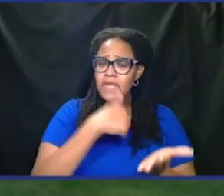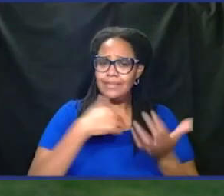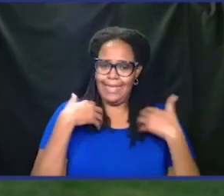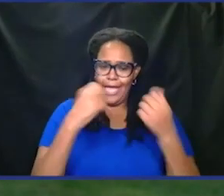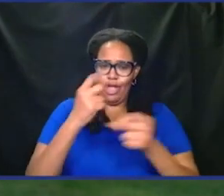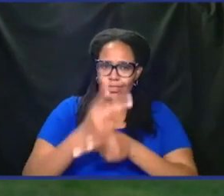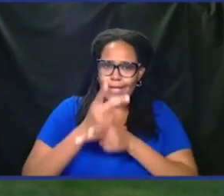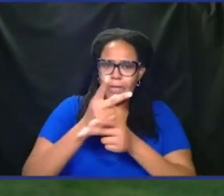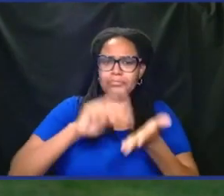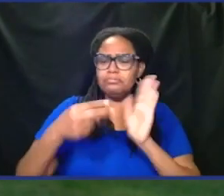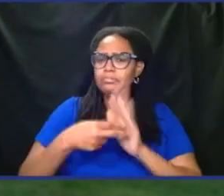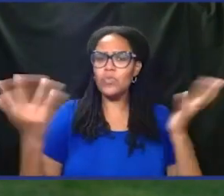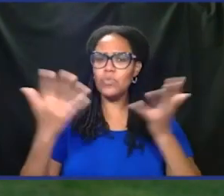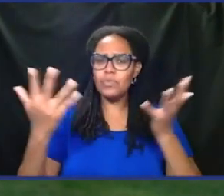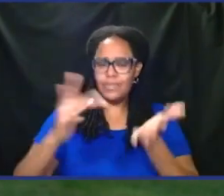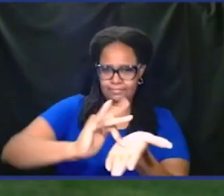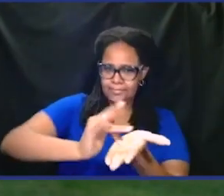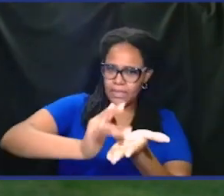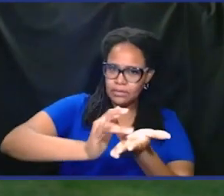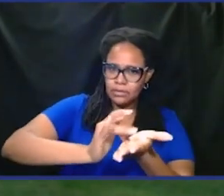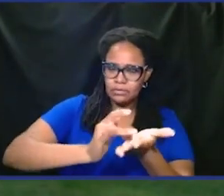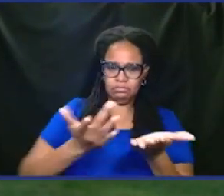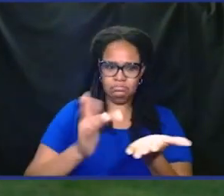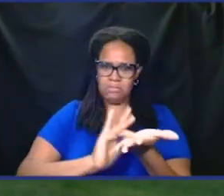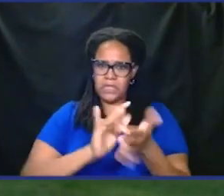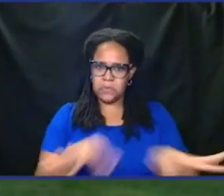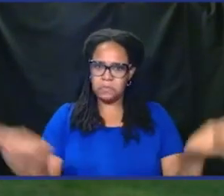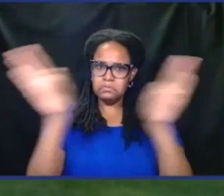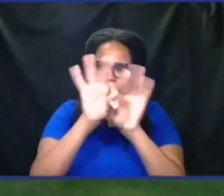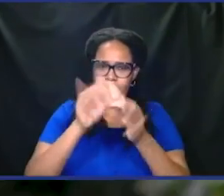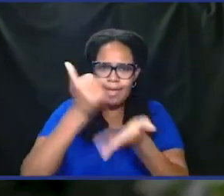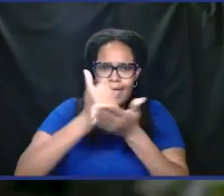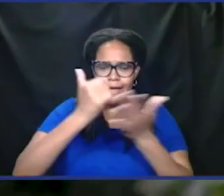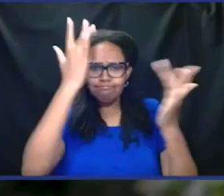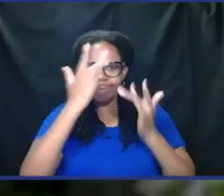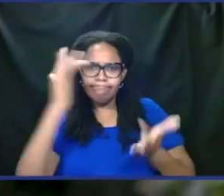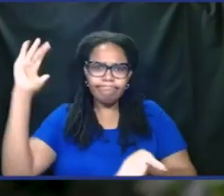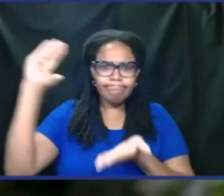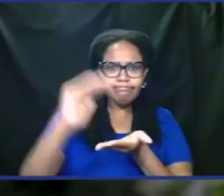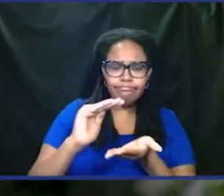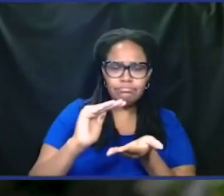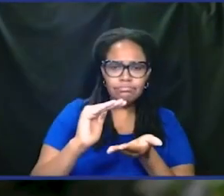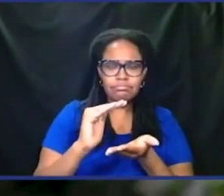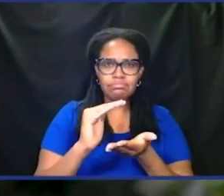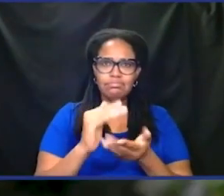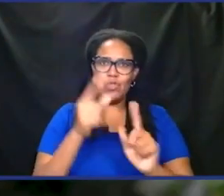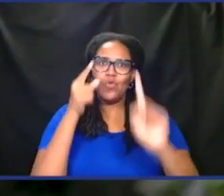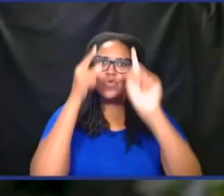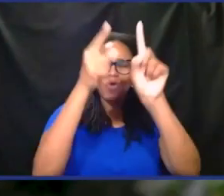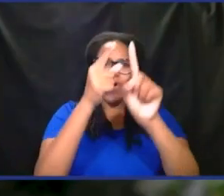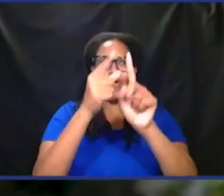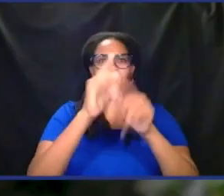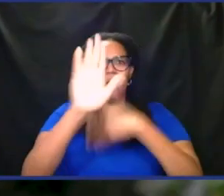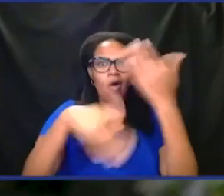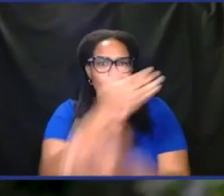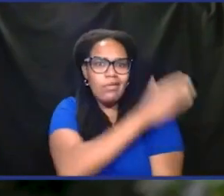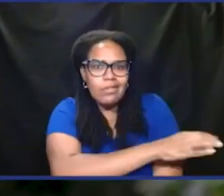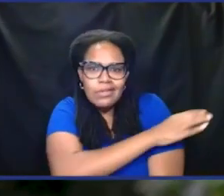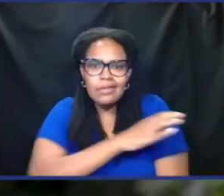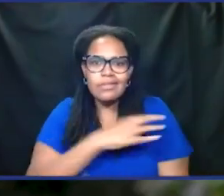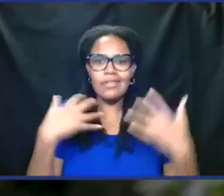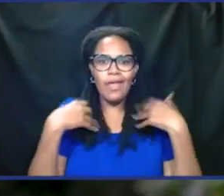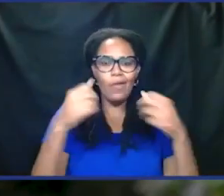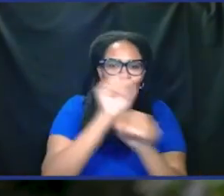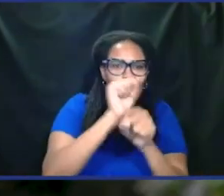healthcare means medicine. After all, medicine treats and prevents illness. Ideally, every clinic, health worker, and